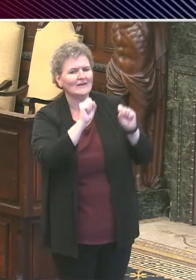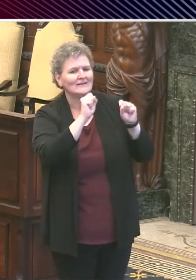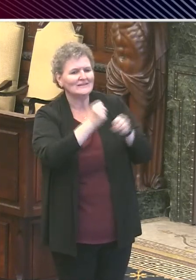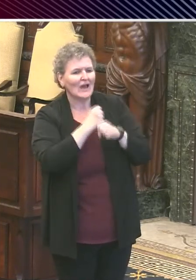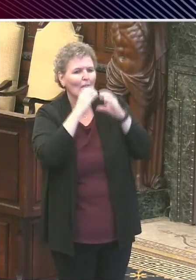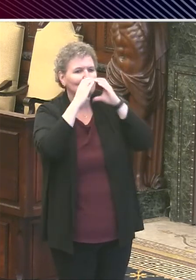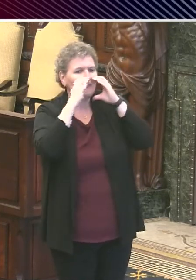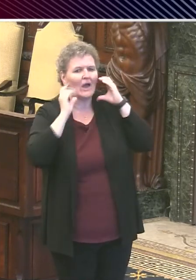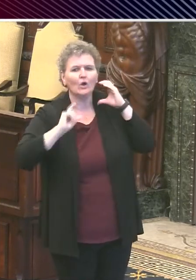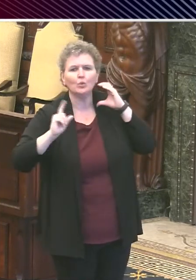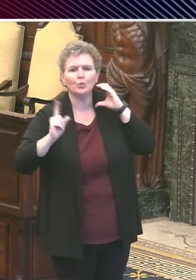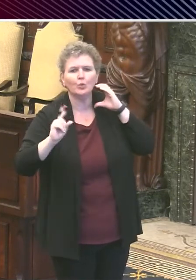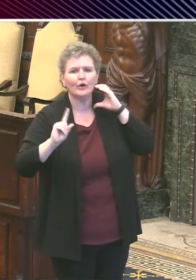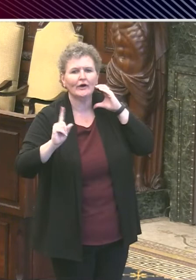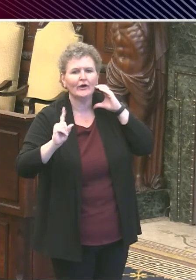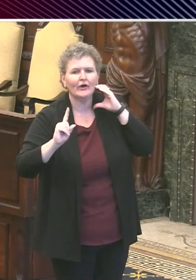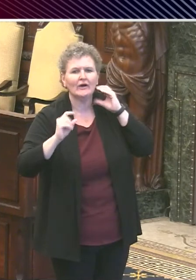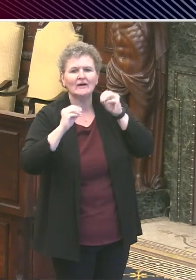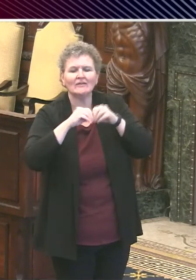they available?